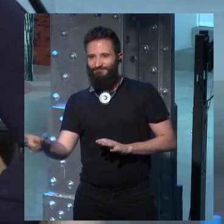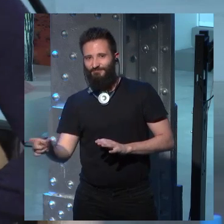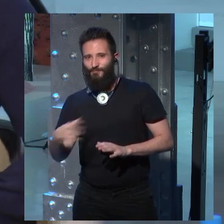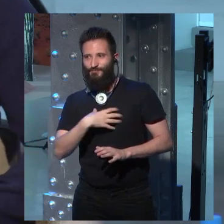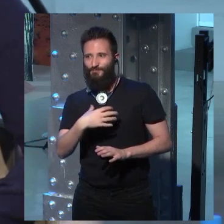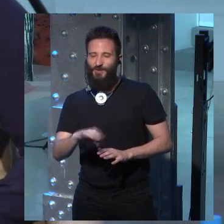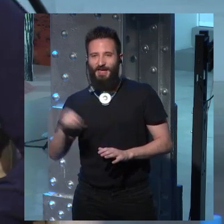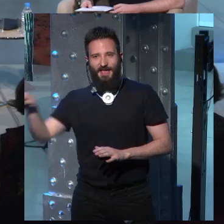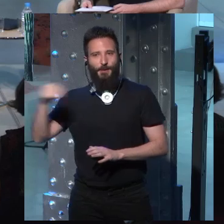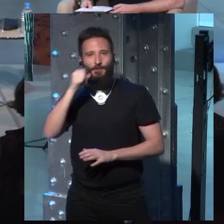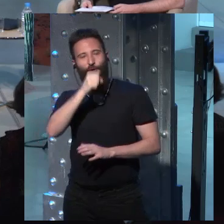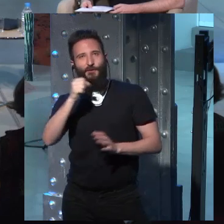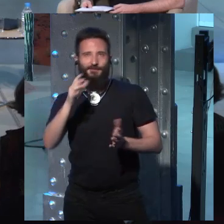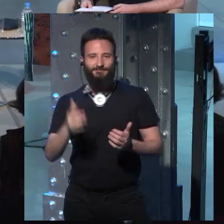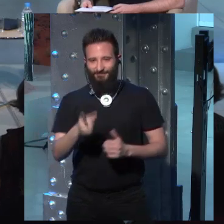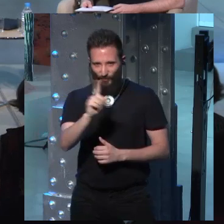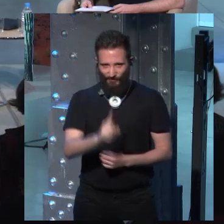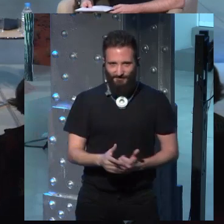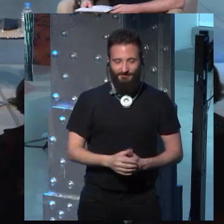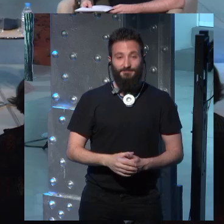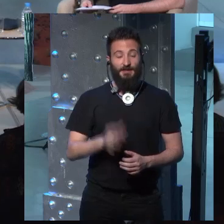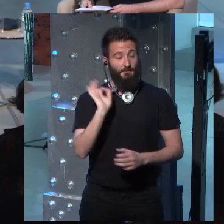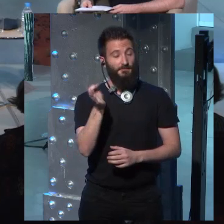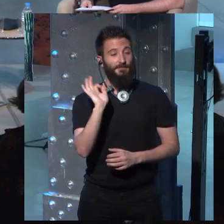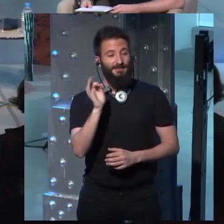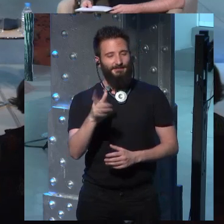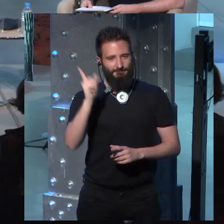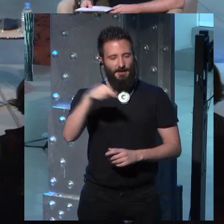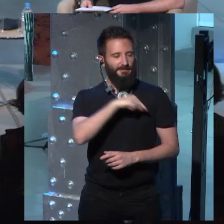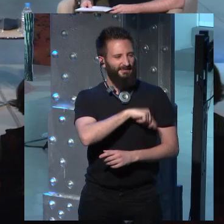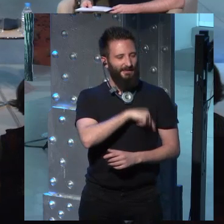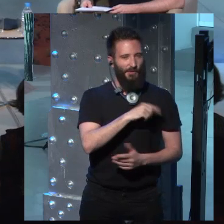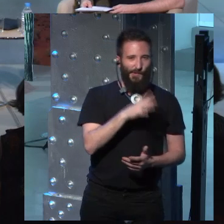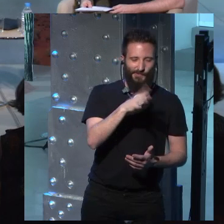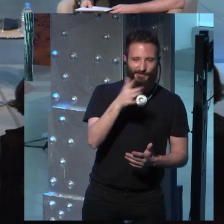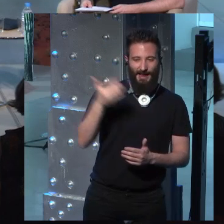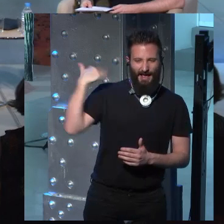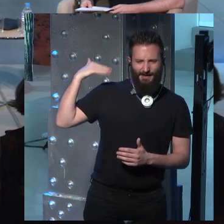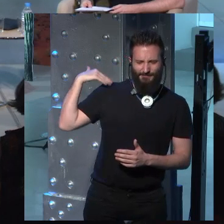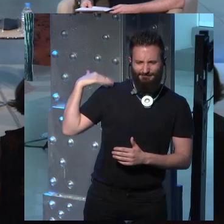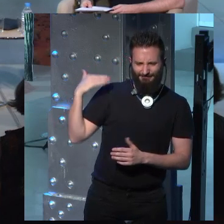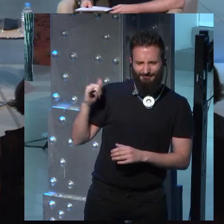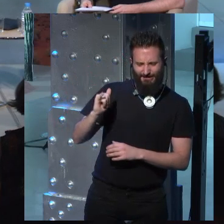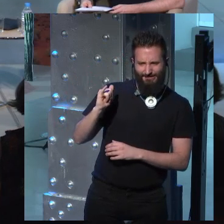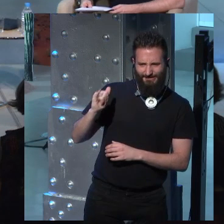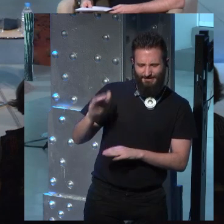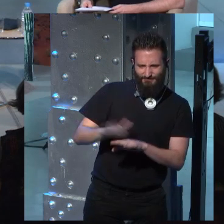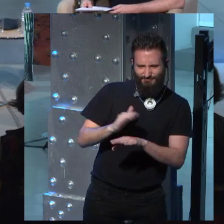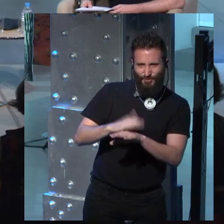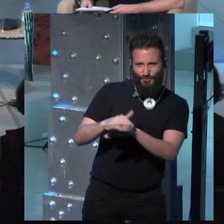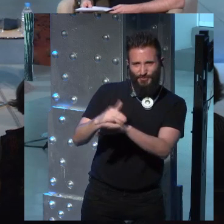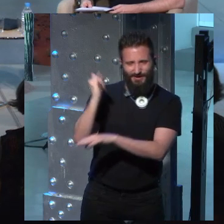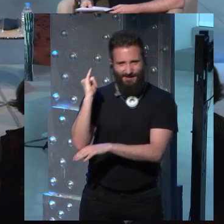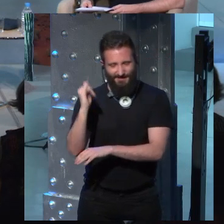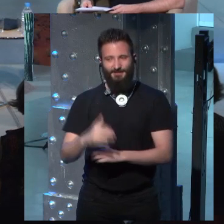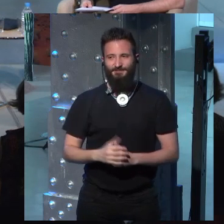continuing sensation that there's a reason for this person to play the role of keeping it